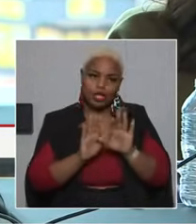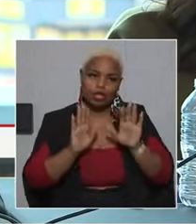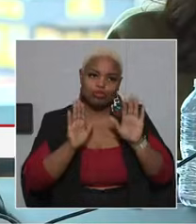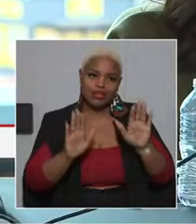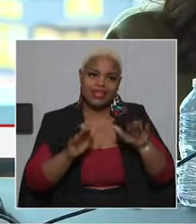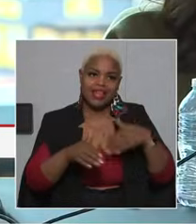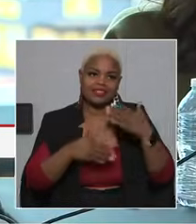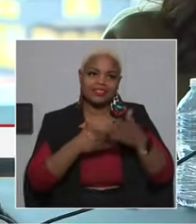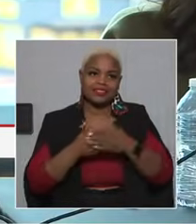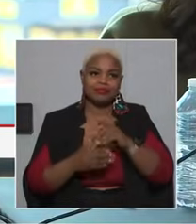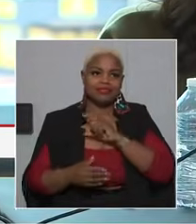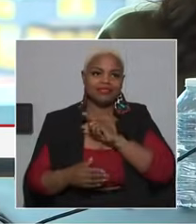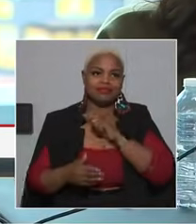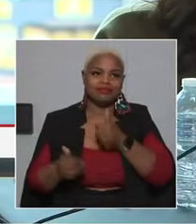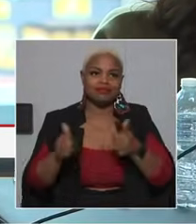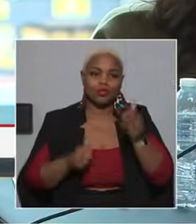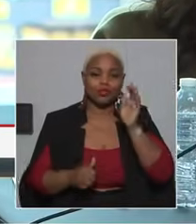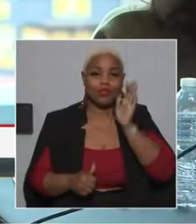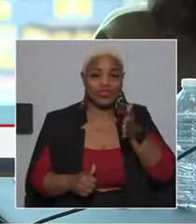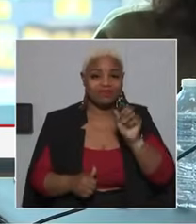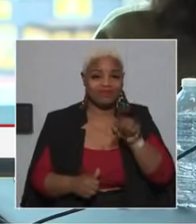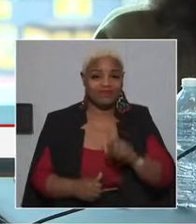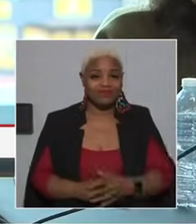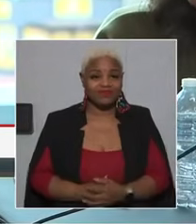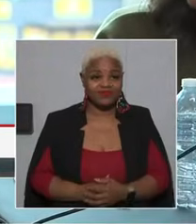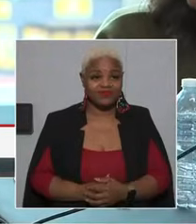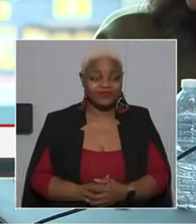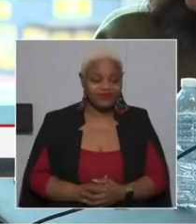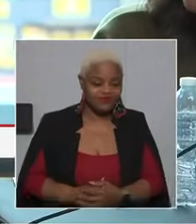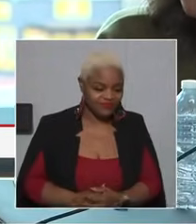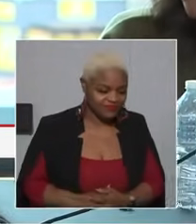police department and our city forward. Okay.